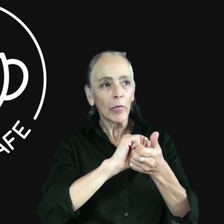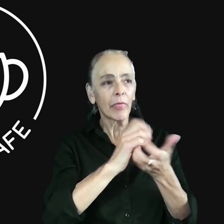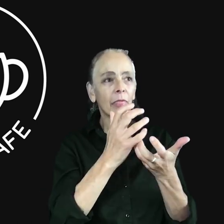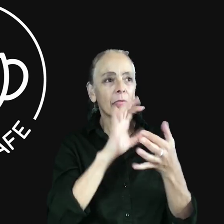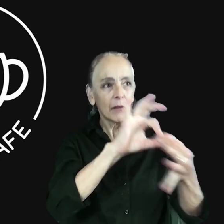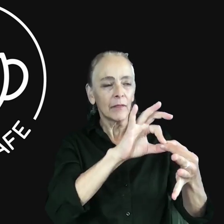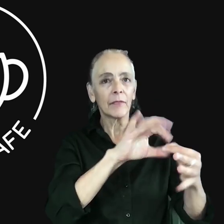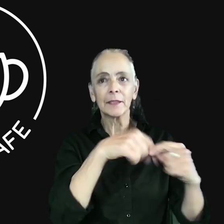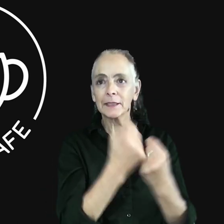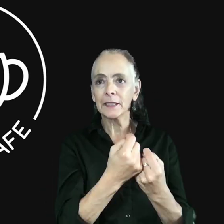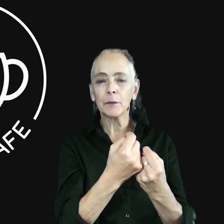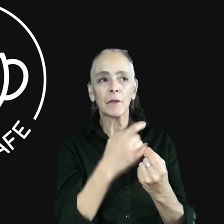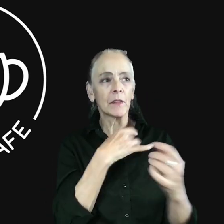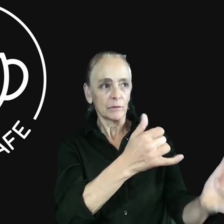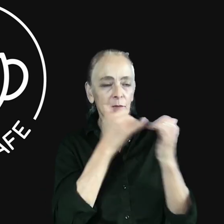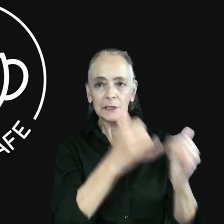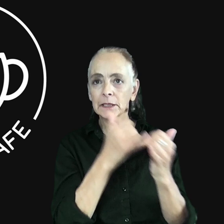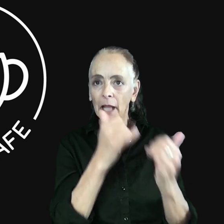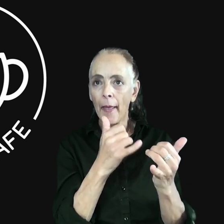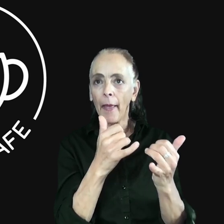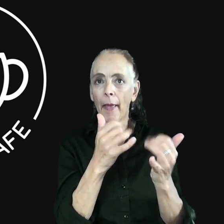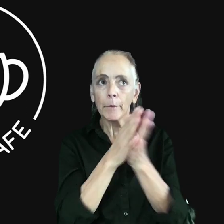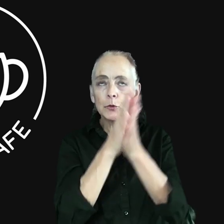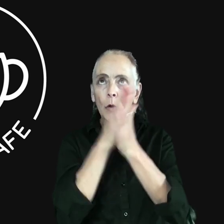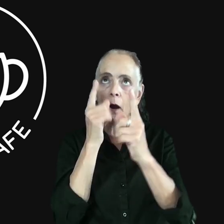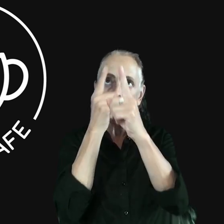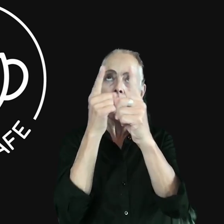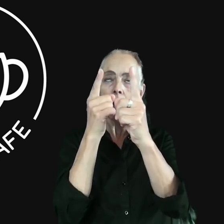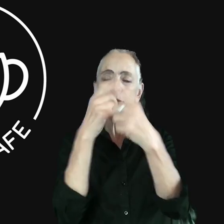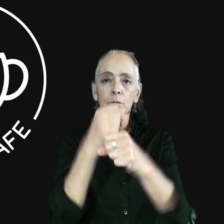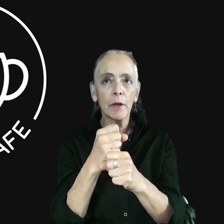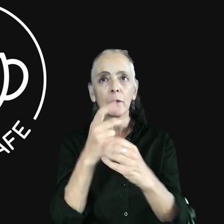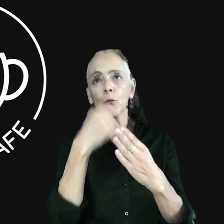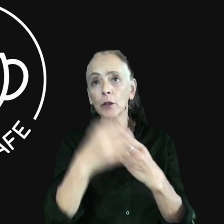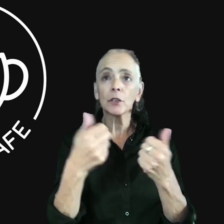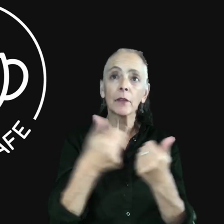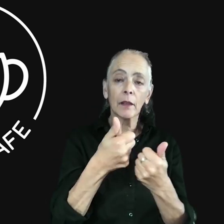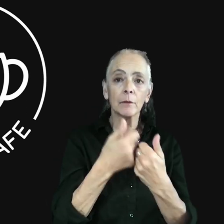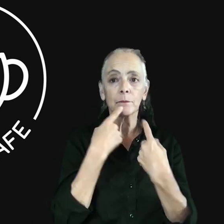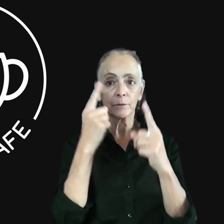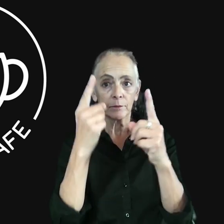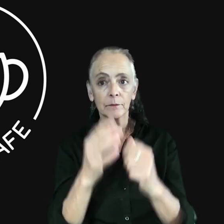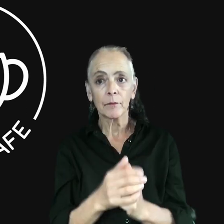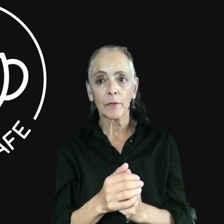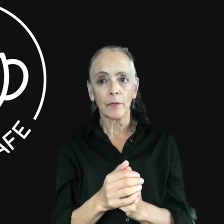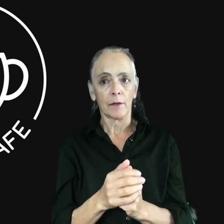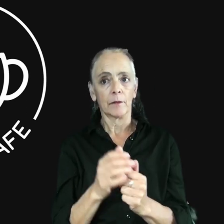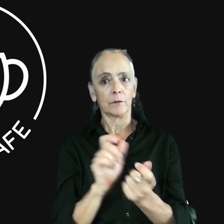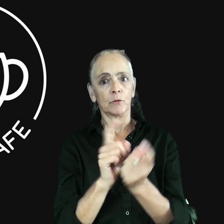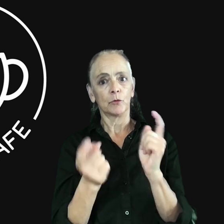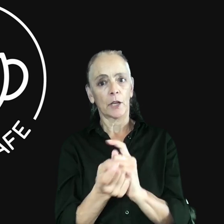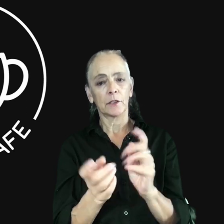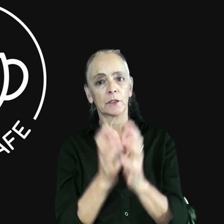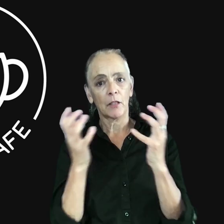drive that they do to uh make the project a success and the game of success etc and it changes changes a